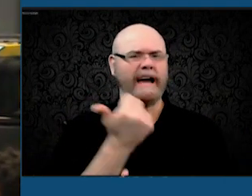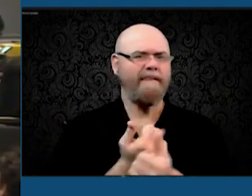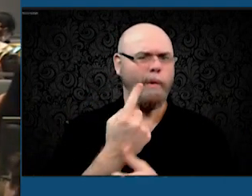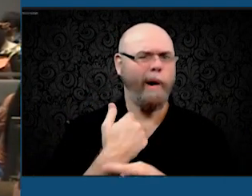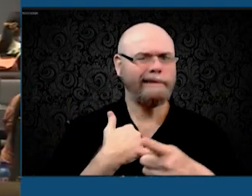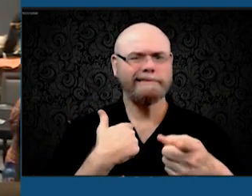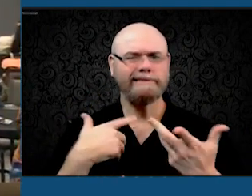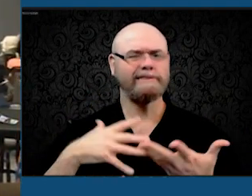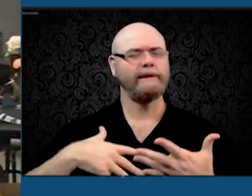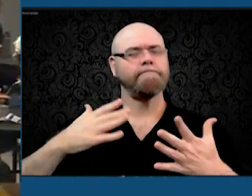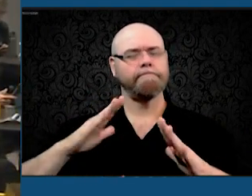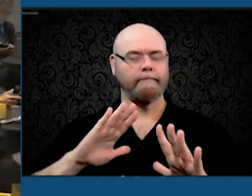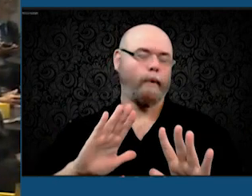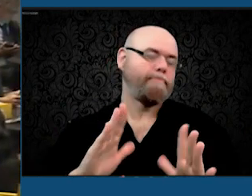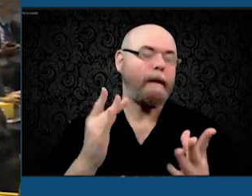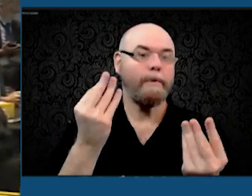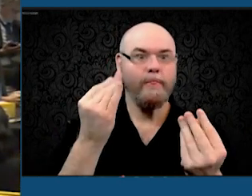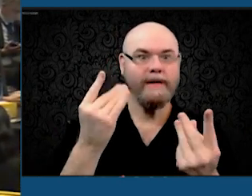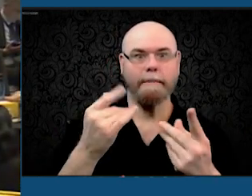inhale.